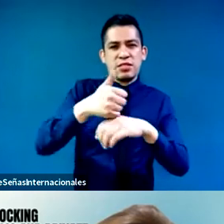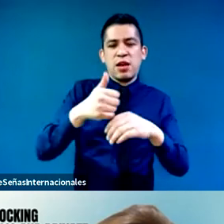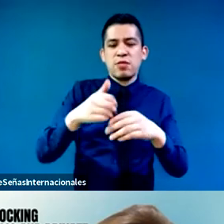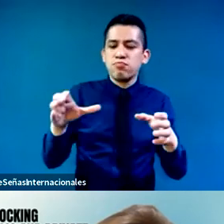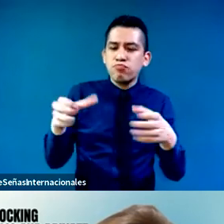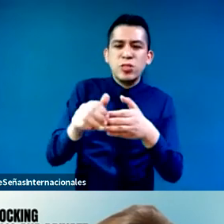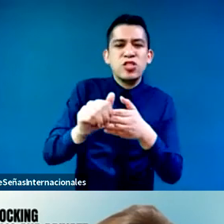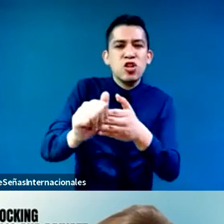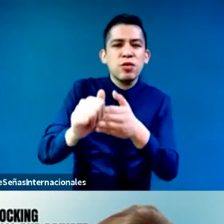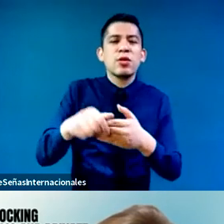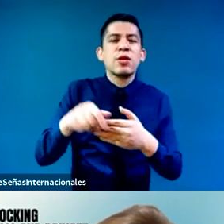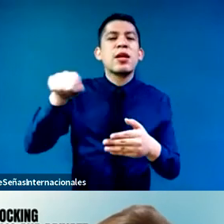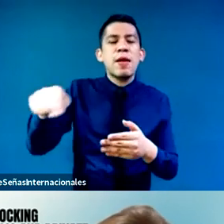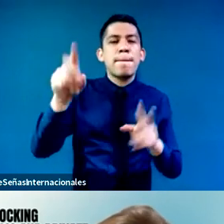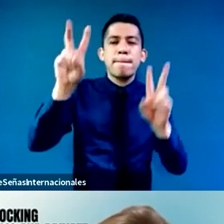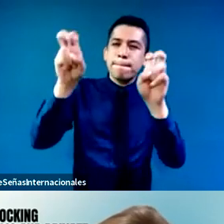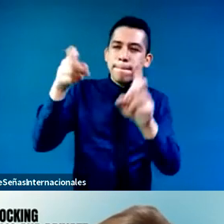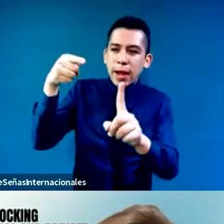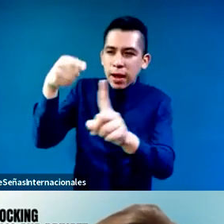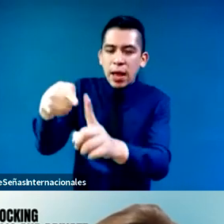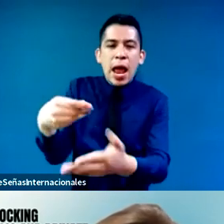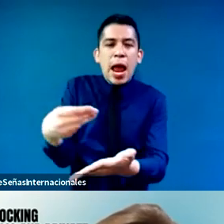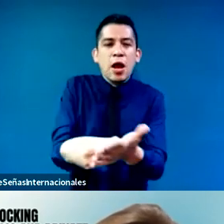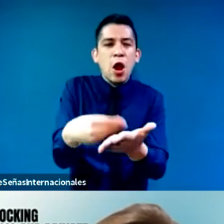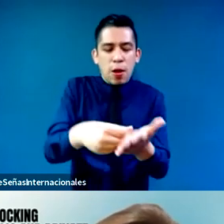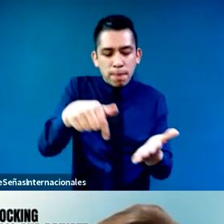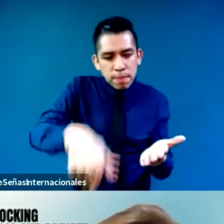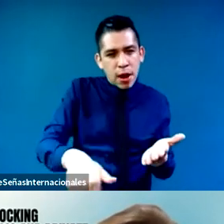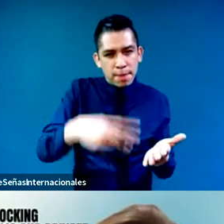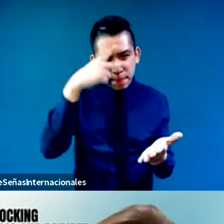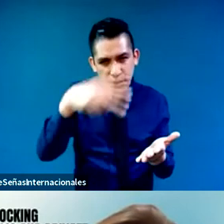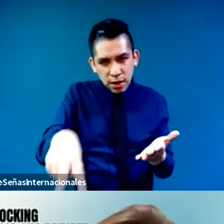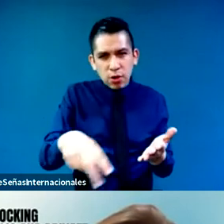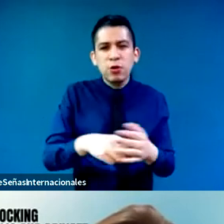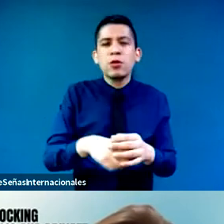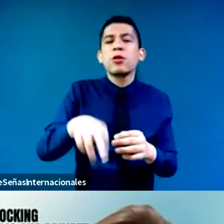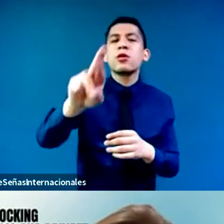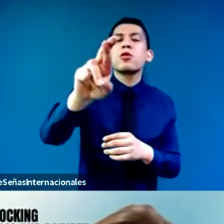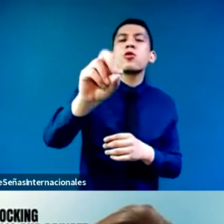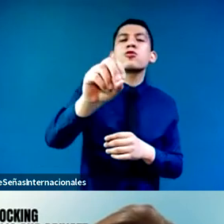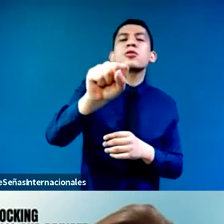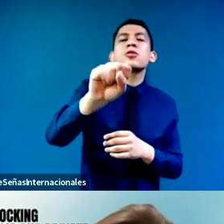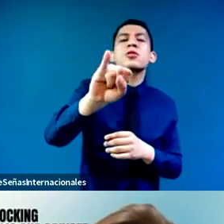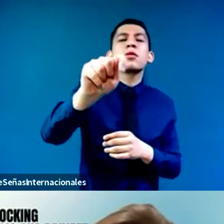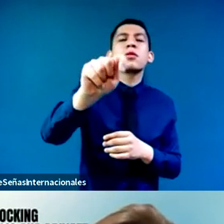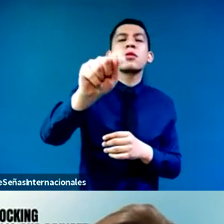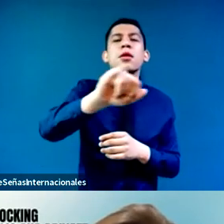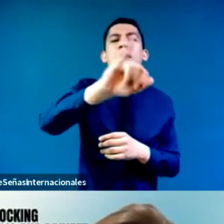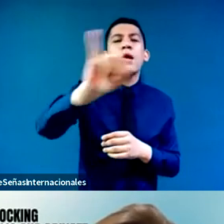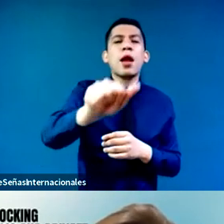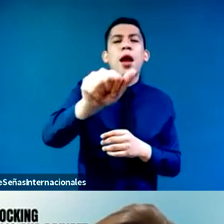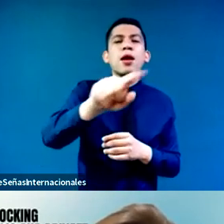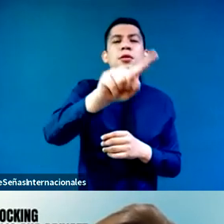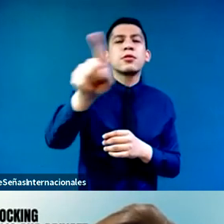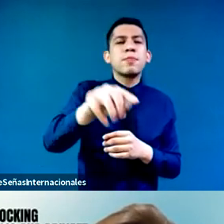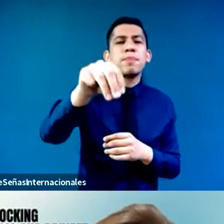Rosita Najmi, Head of the Global Social Innovation for PayPal, and Ms. Emilia Reyes,